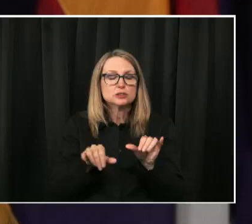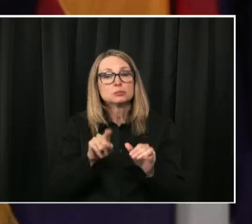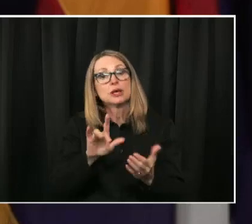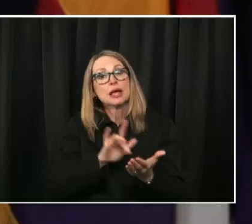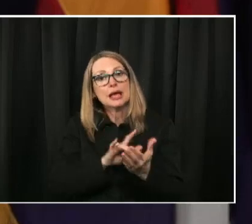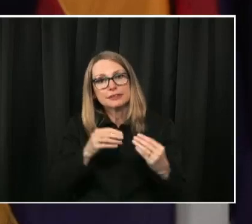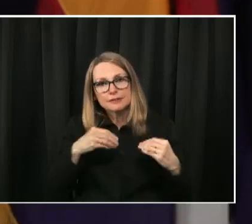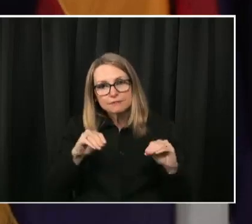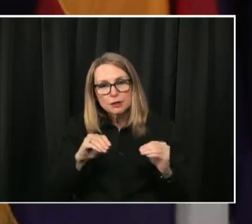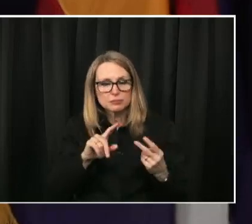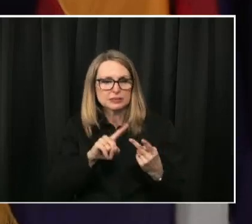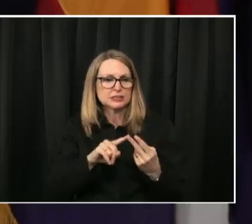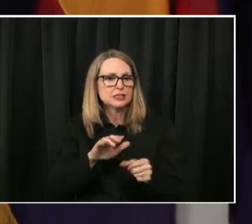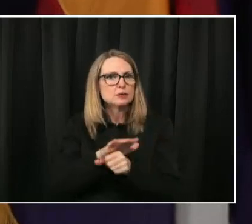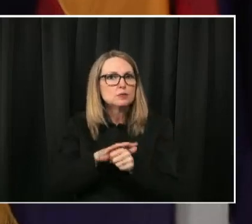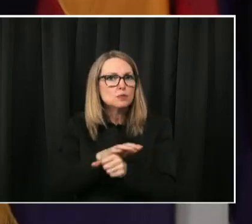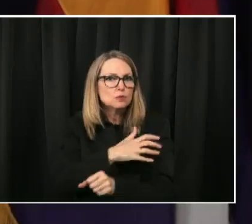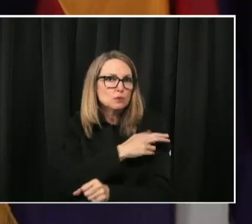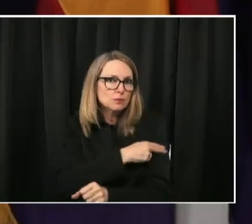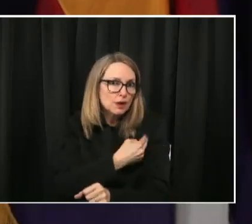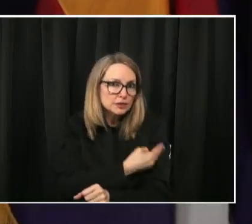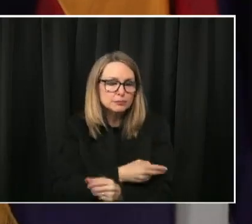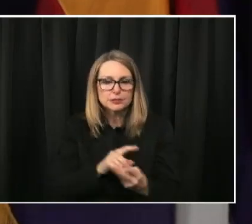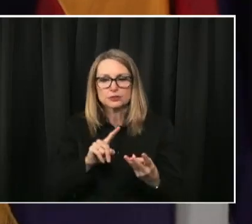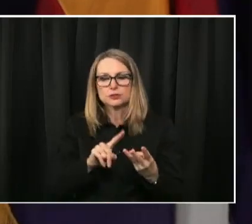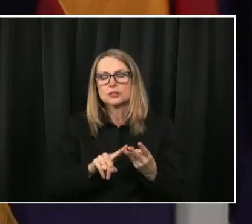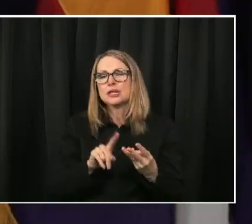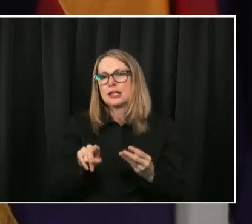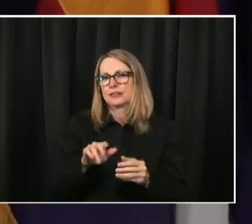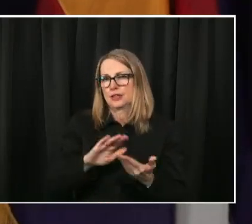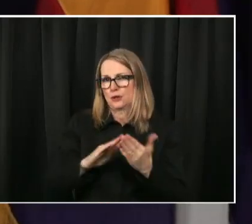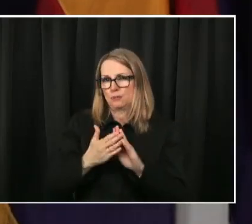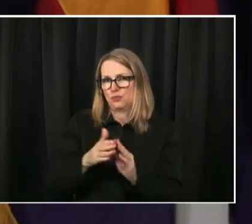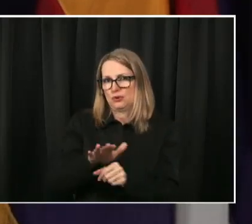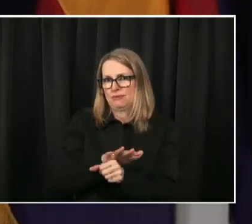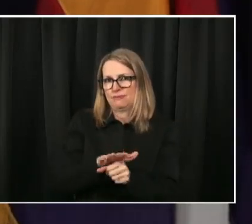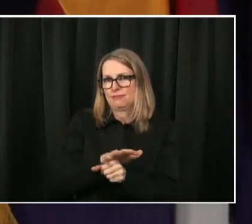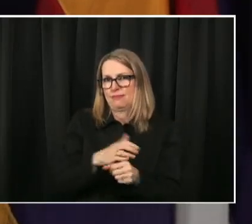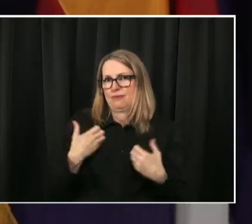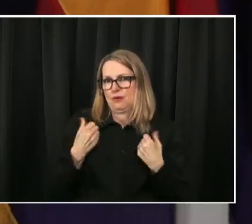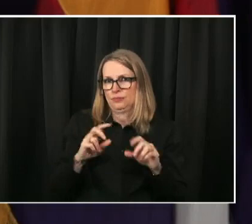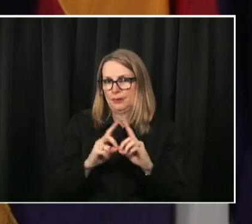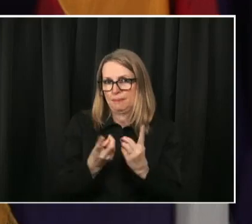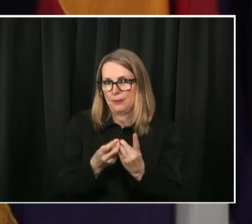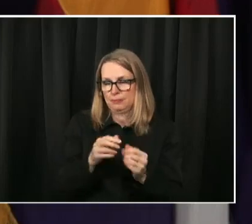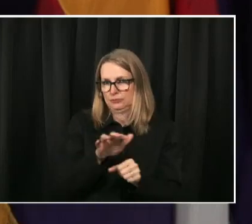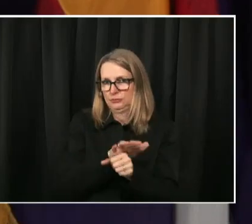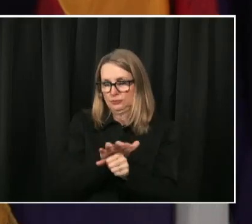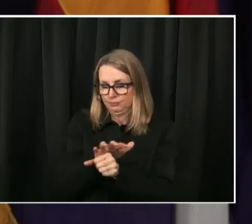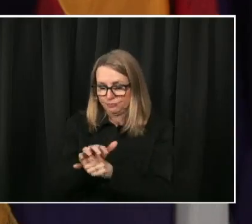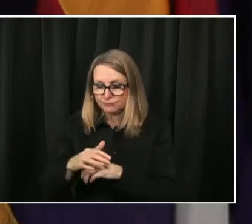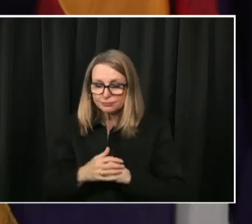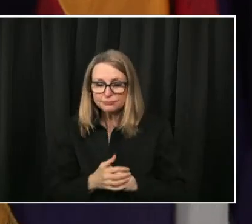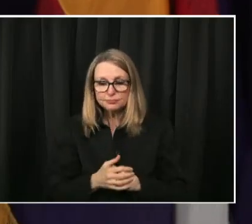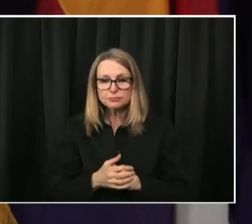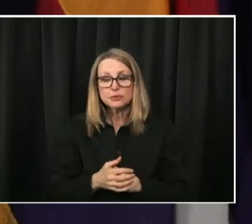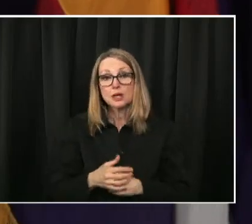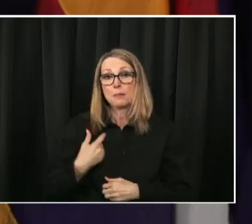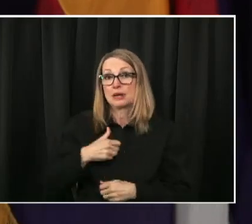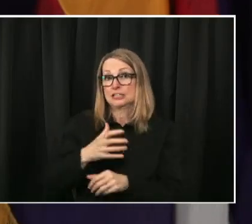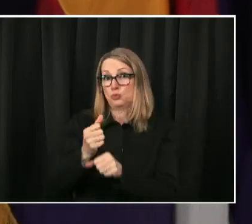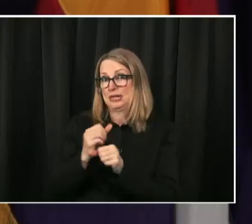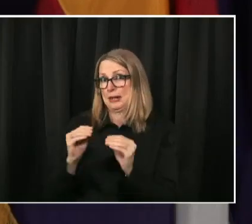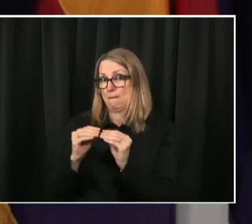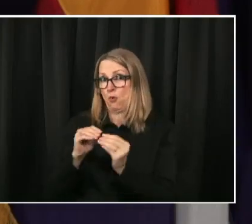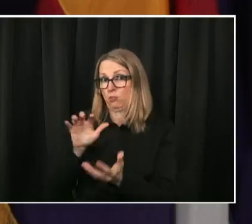you, your local hospital, community health clinics. The increase that we're expecting will require these larger